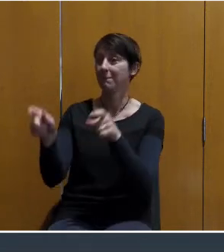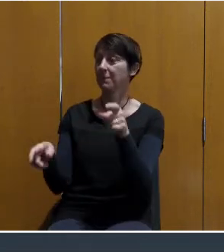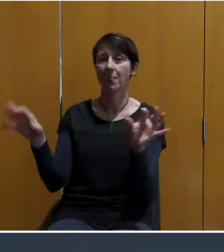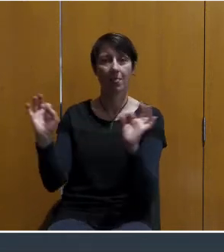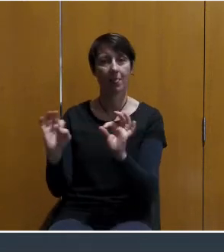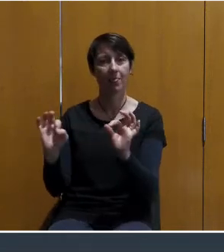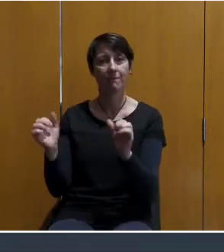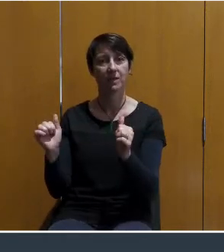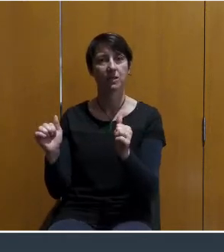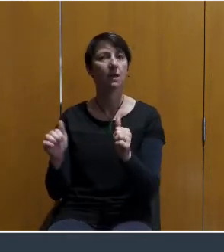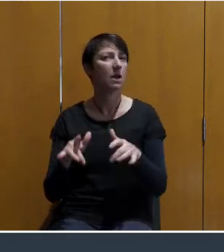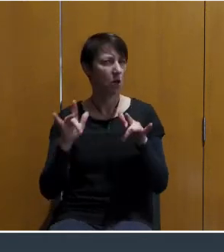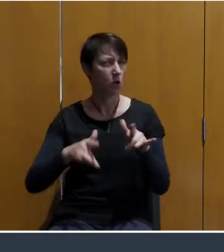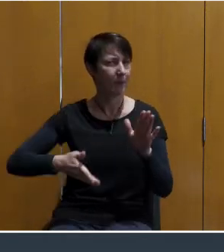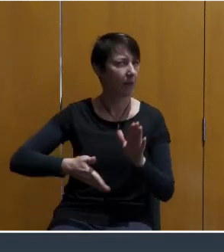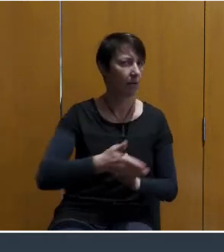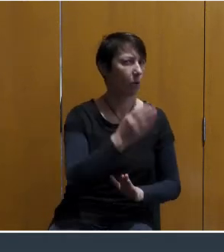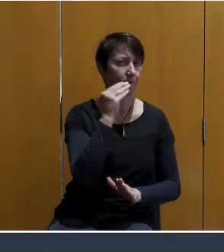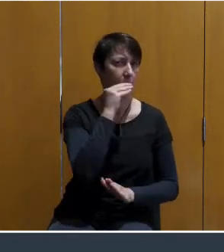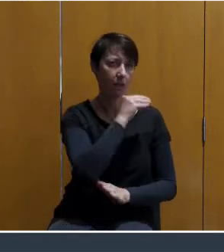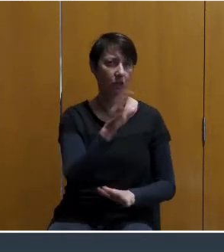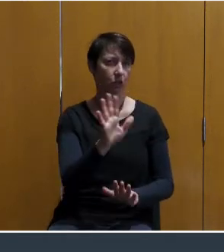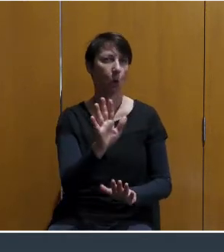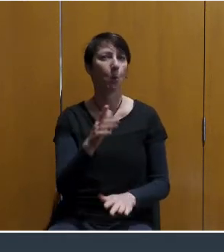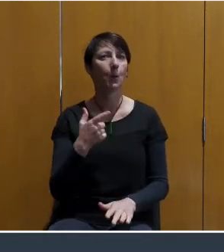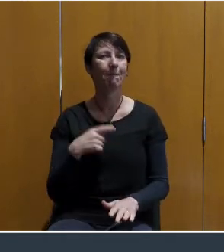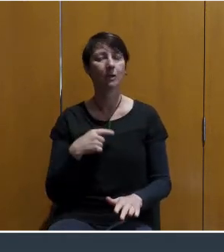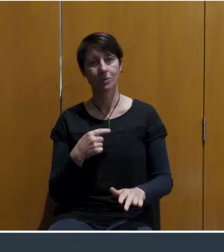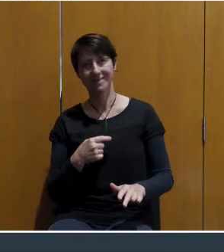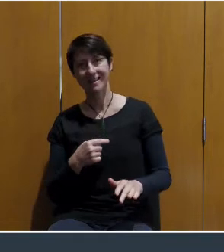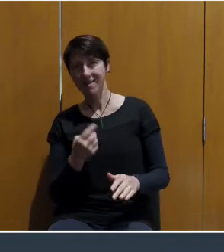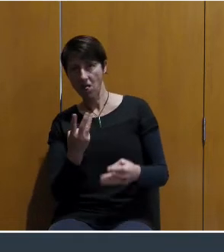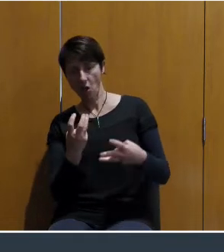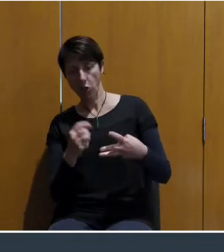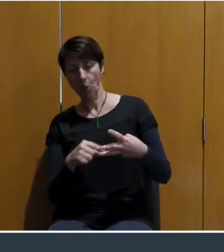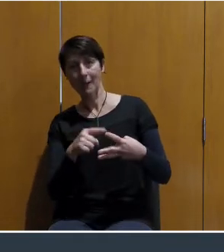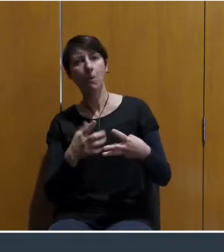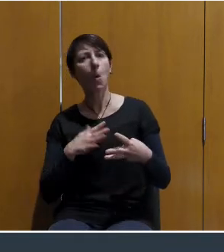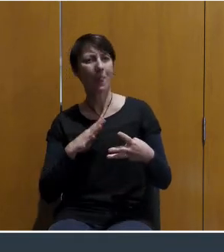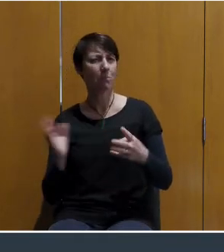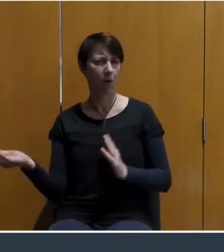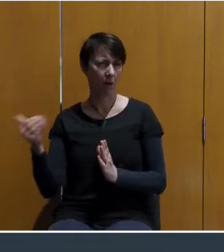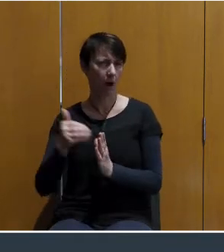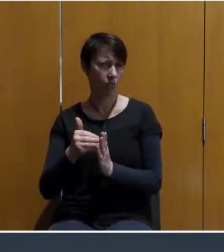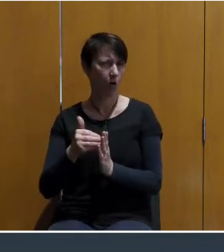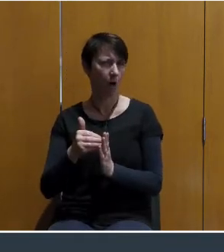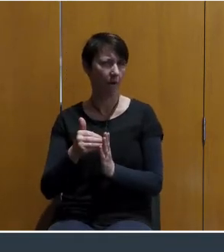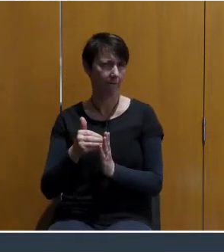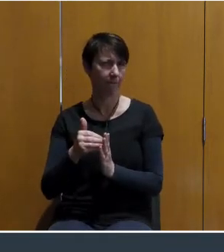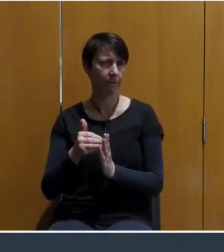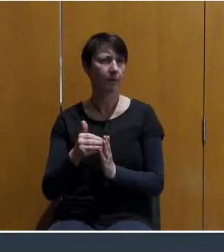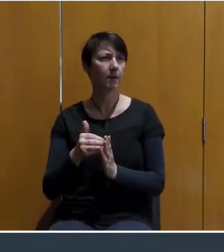We won't head off for lunch in case any of these three do show up, because they're scheduled to be between now and